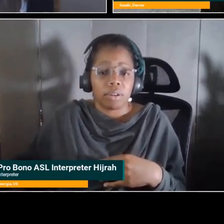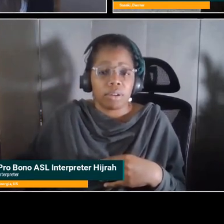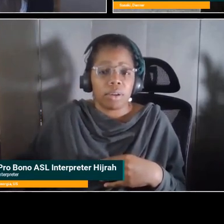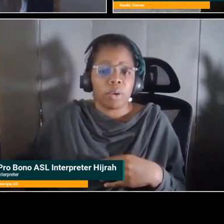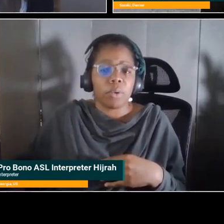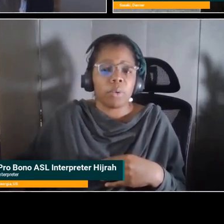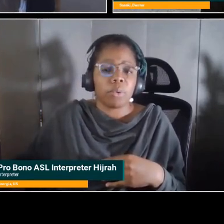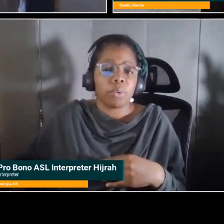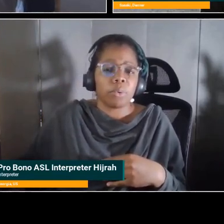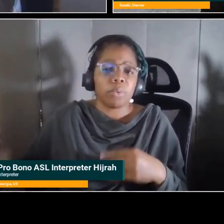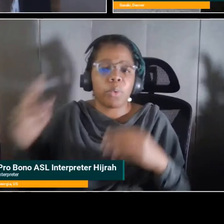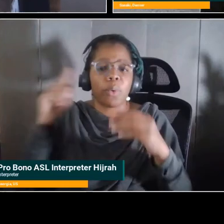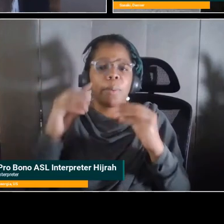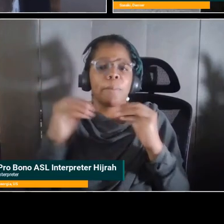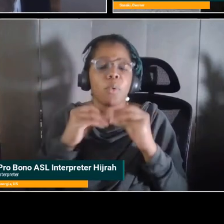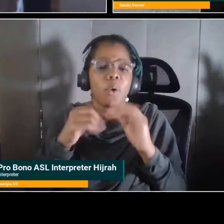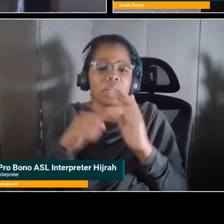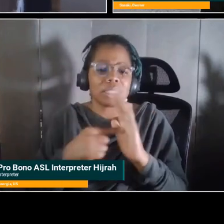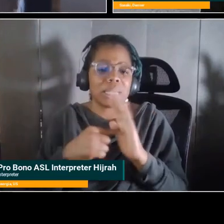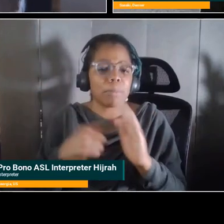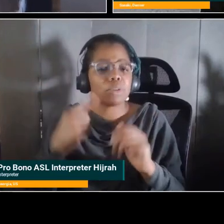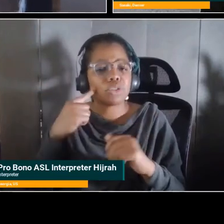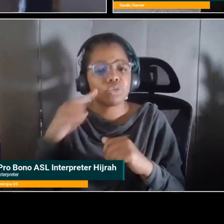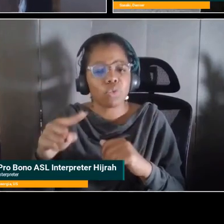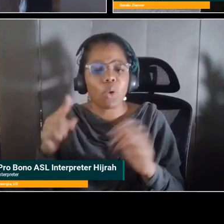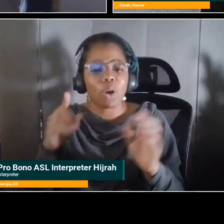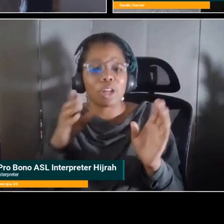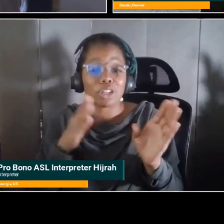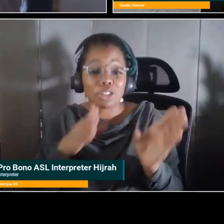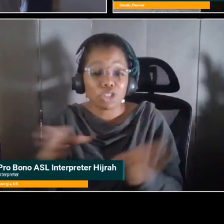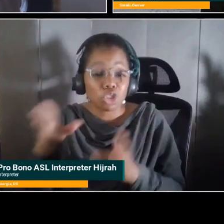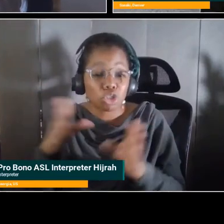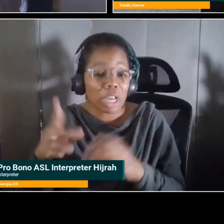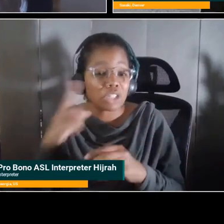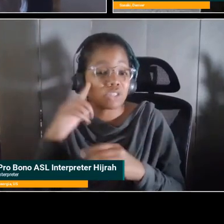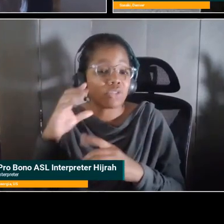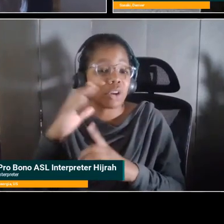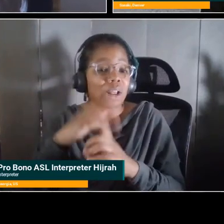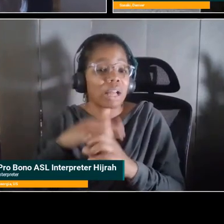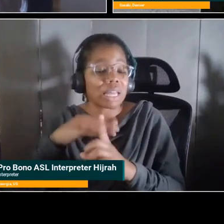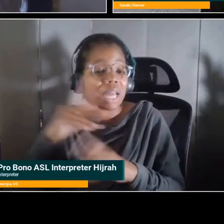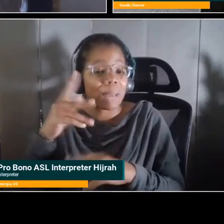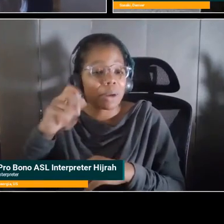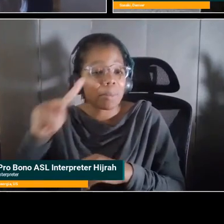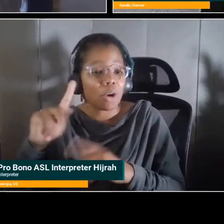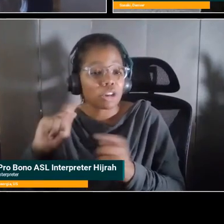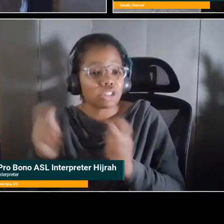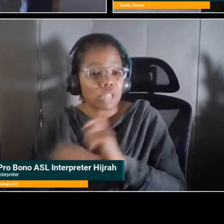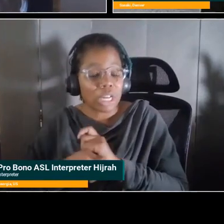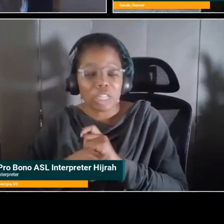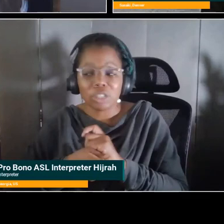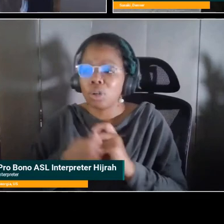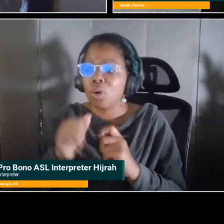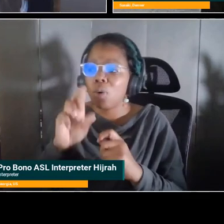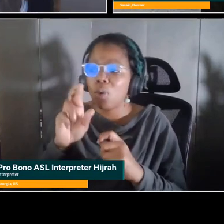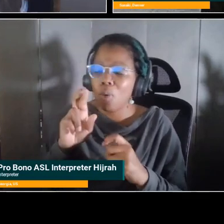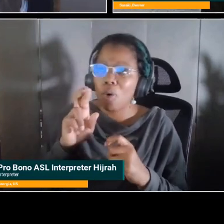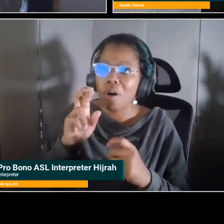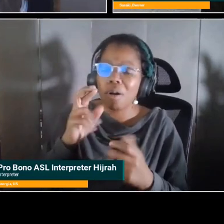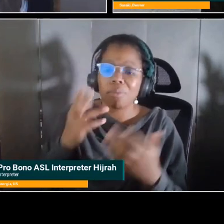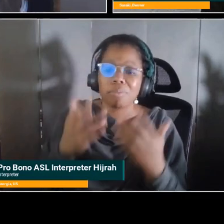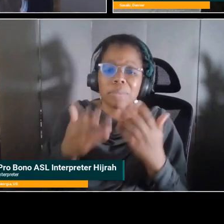examples of either the strategies maybe from climate park change, feel free to dig deep for a second, or just sort of